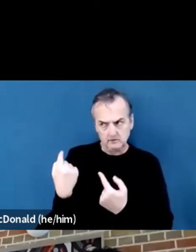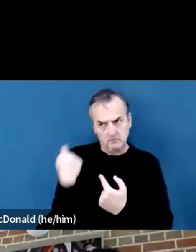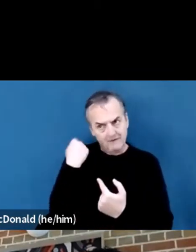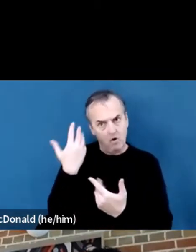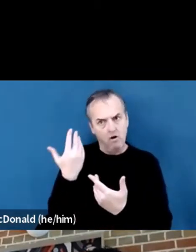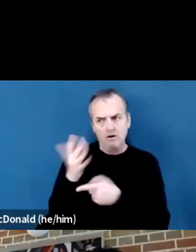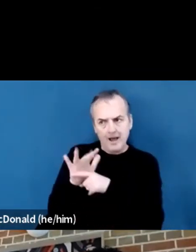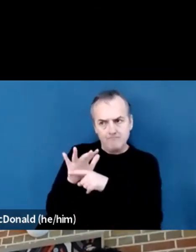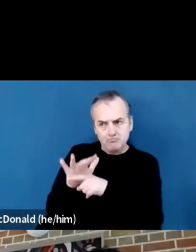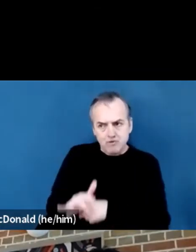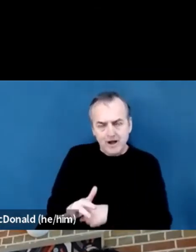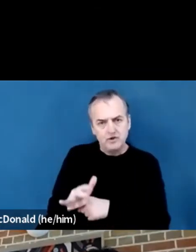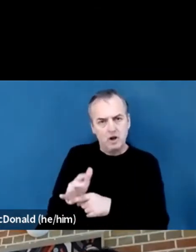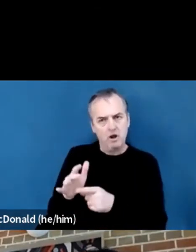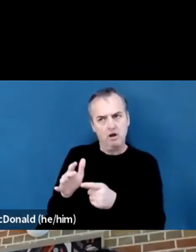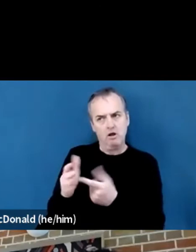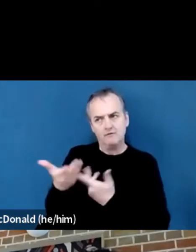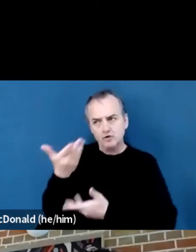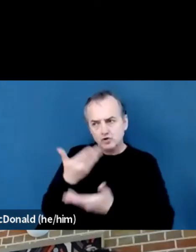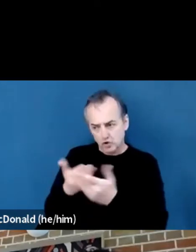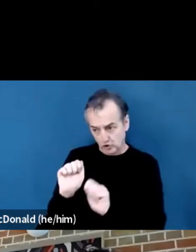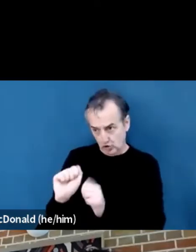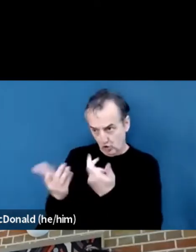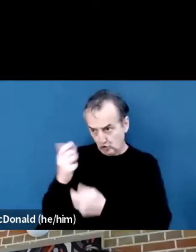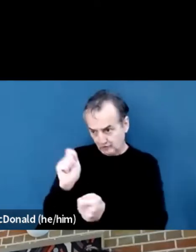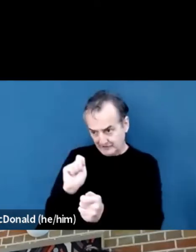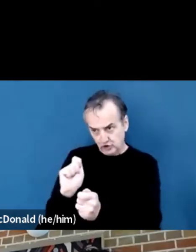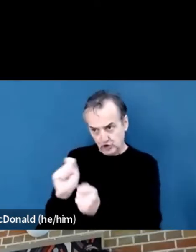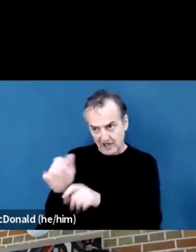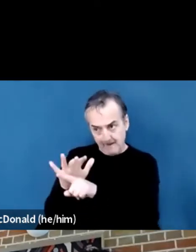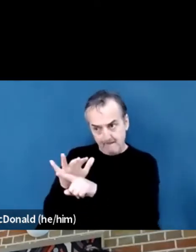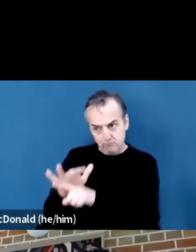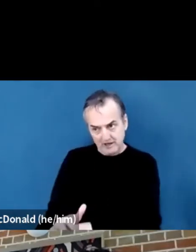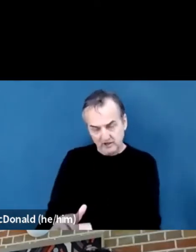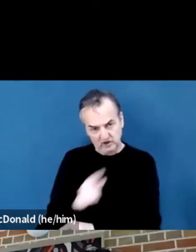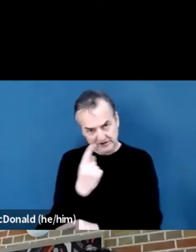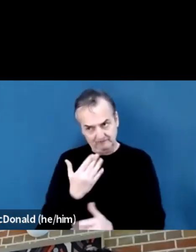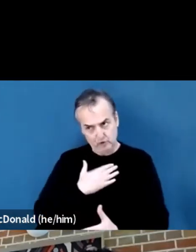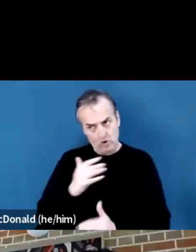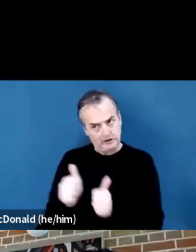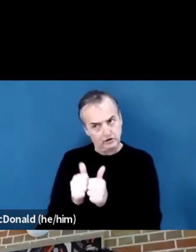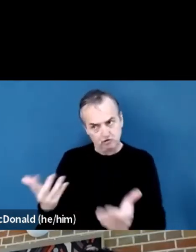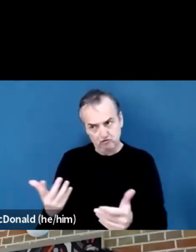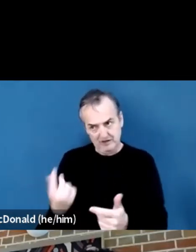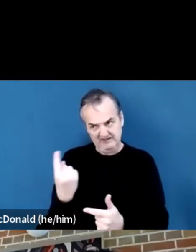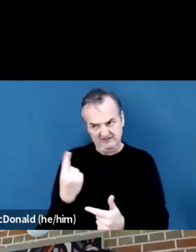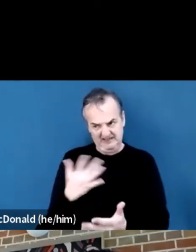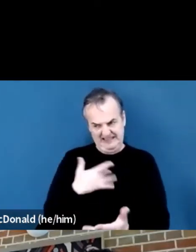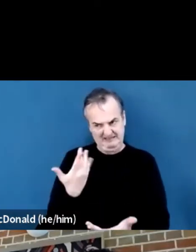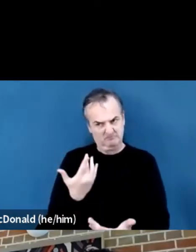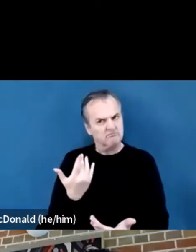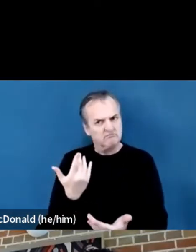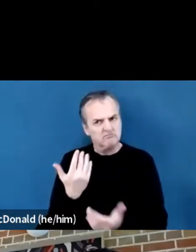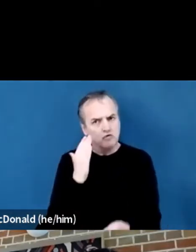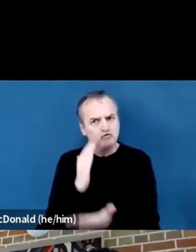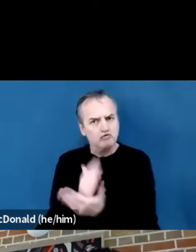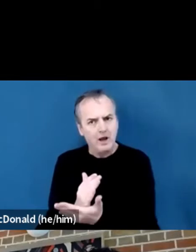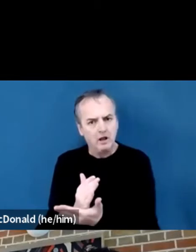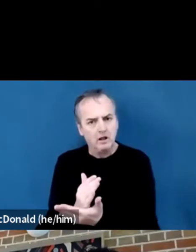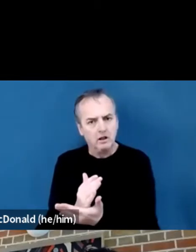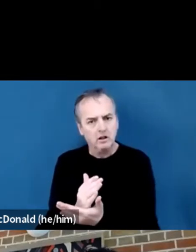things and twist the wider story perhaps into something that you felt uncomfortable with or was not authentic?